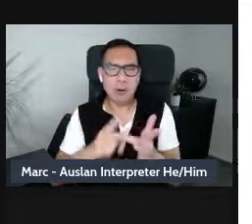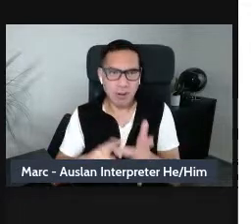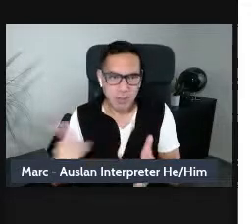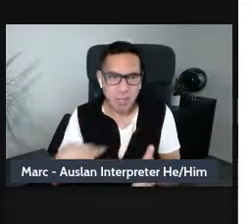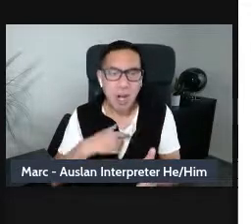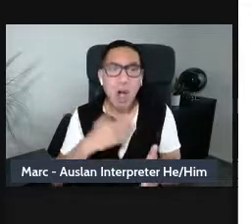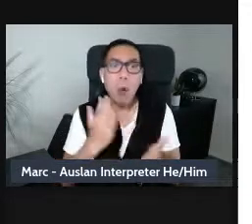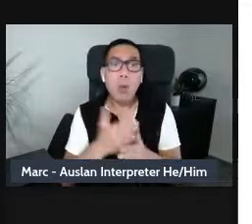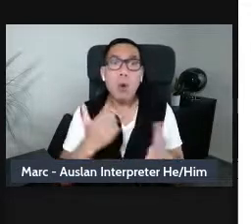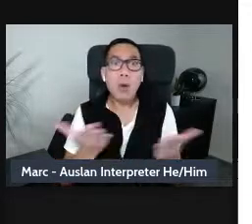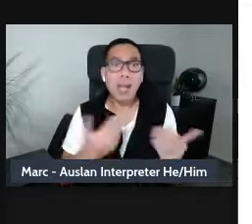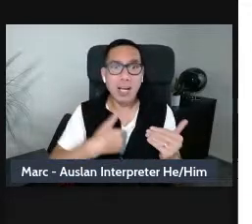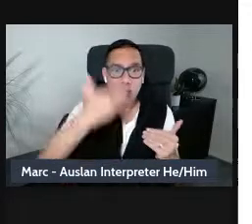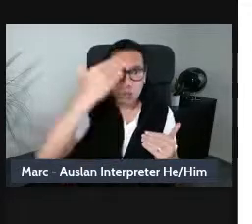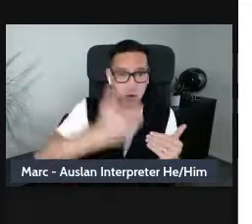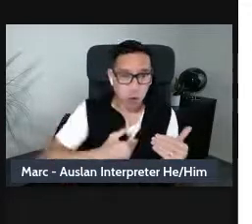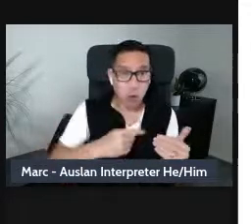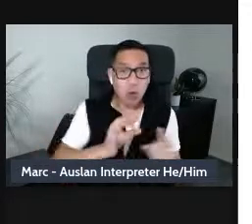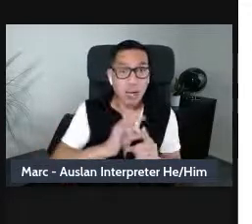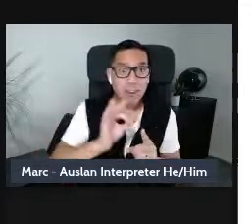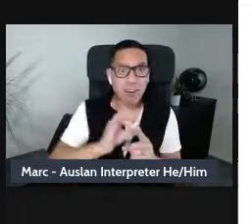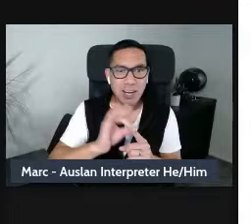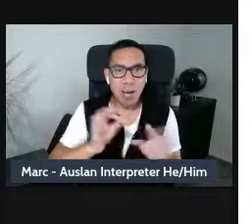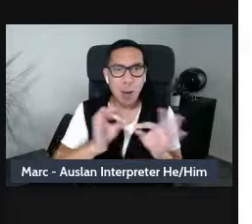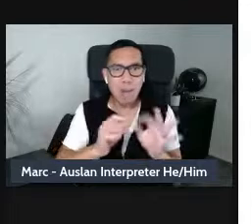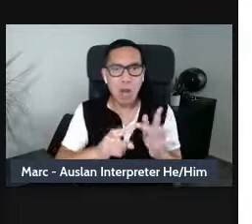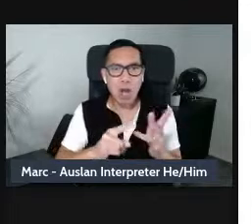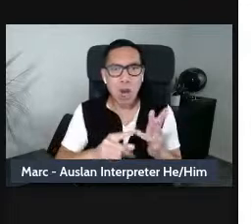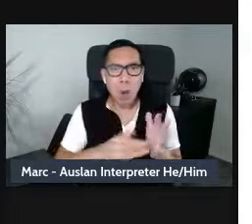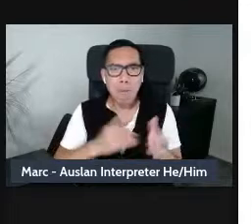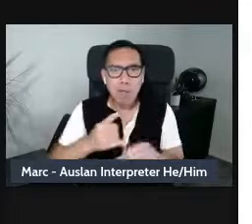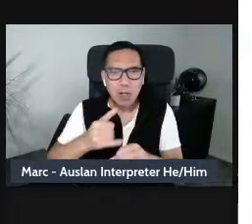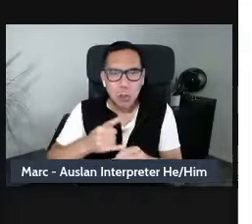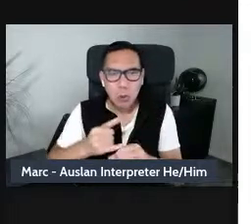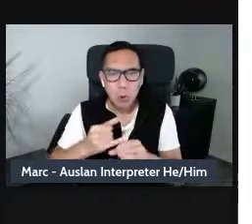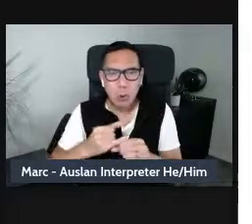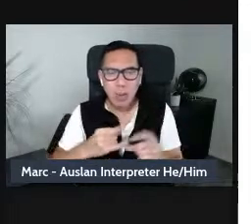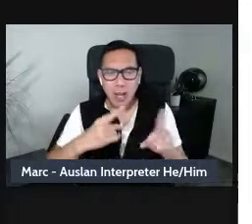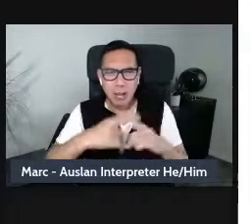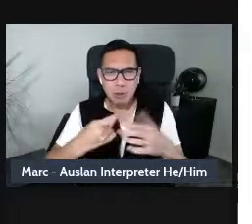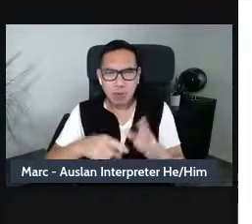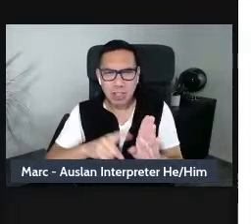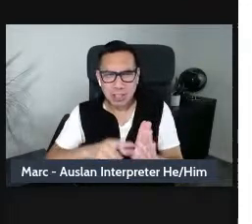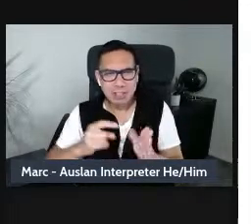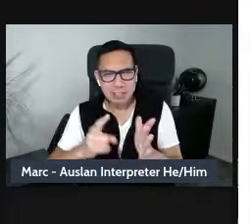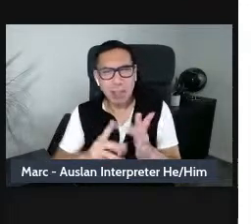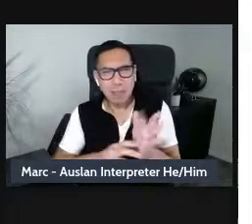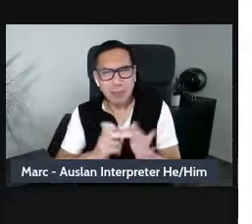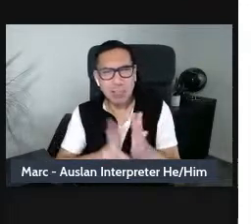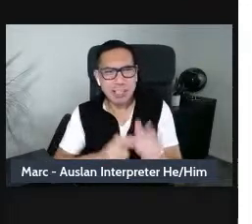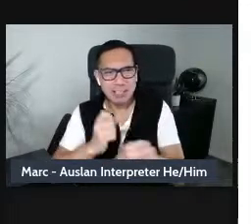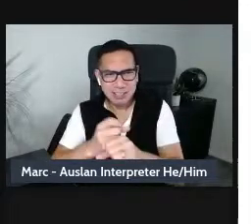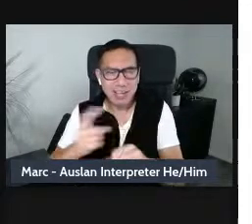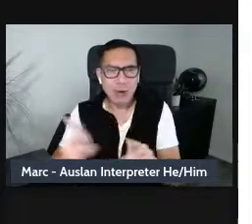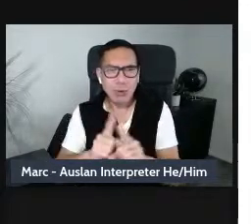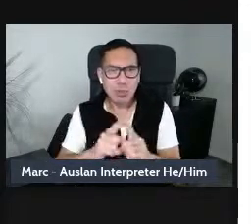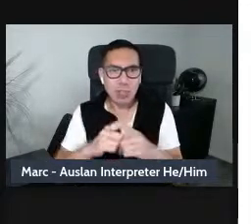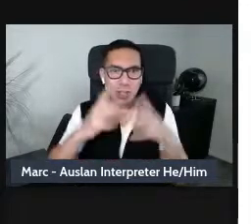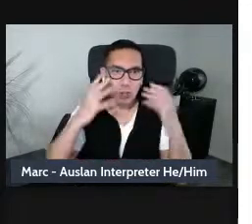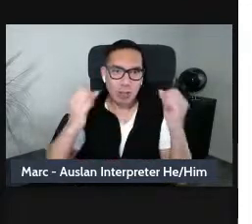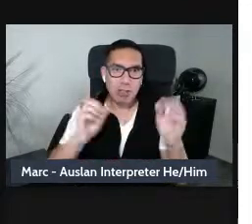Biomedical Imaging, and Stress Biology Research Group, which is a mouthful. And I've been investigating stroke since I finished